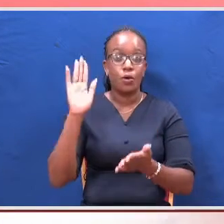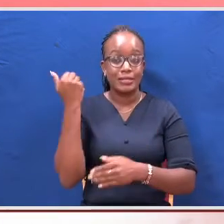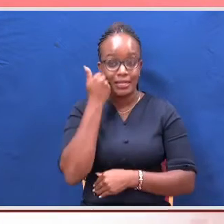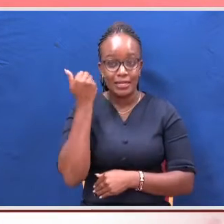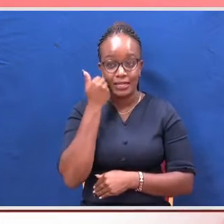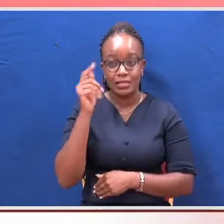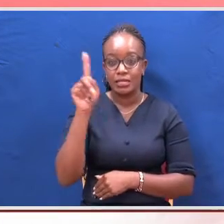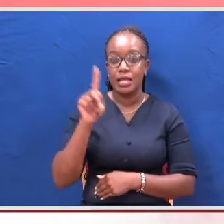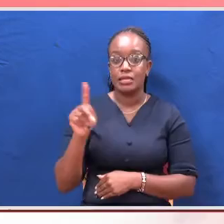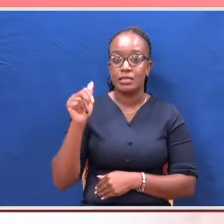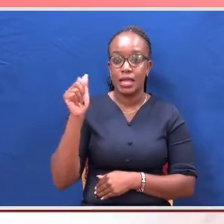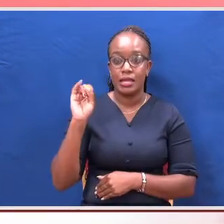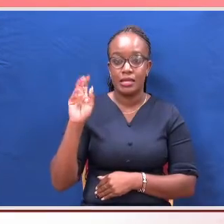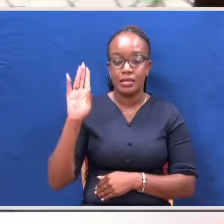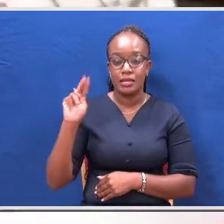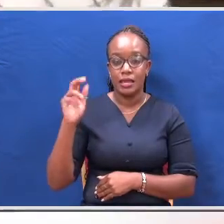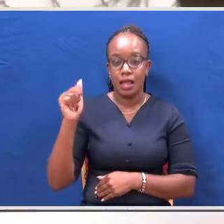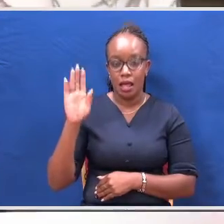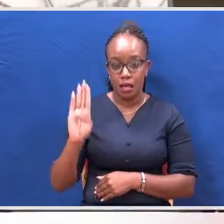Zainab Mohammed with the details.